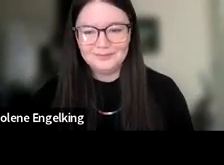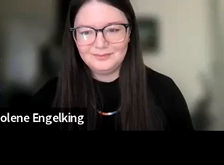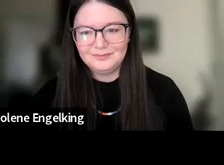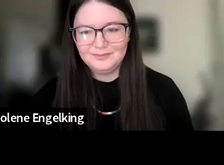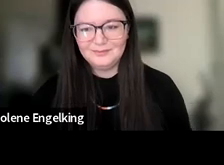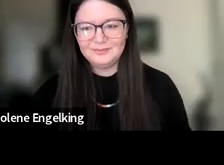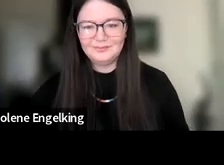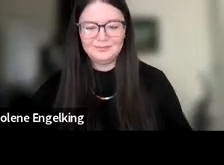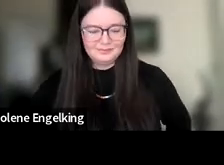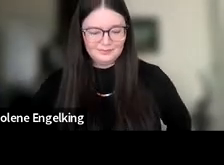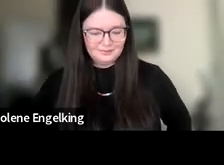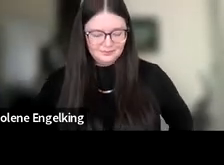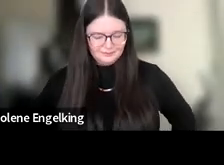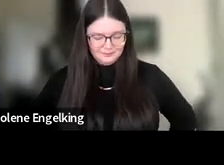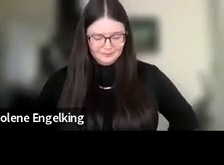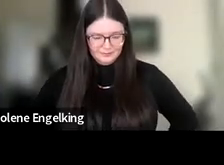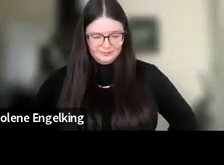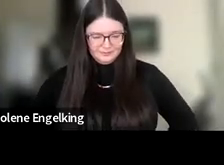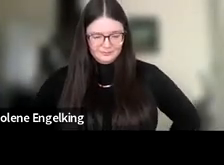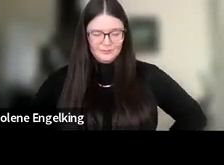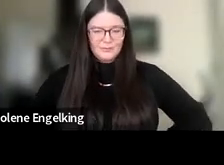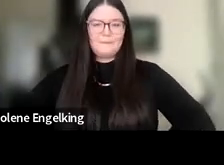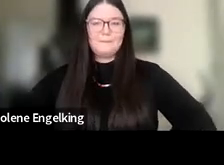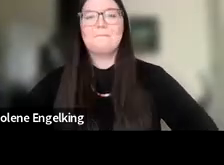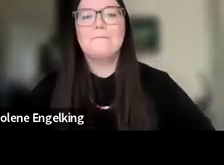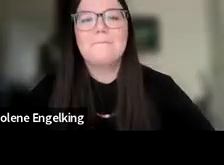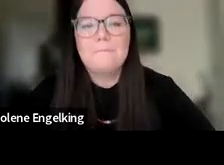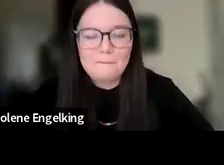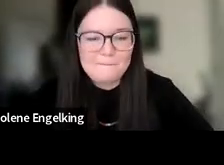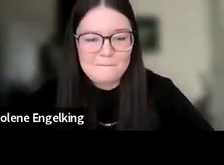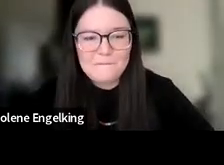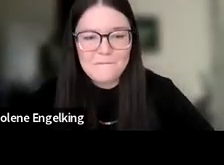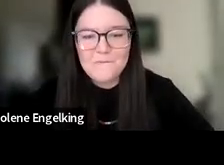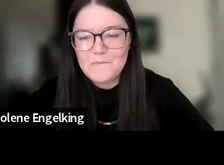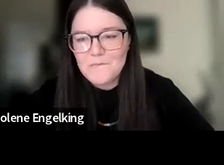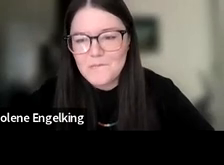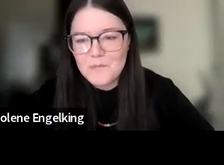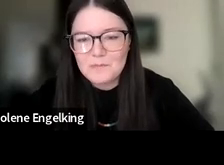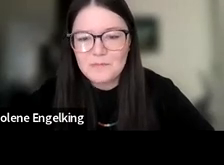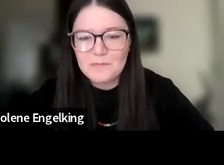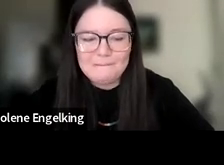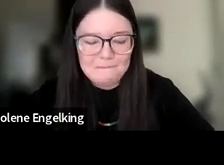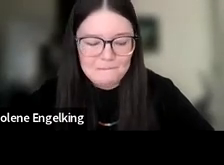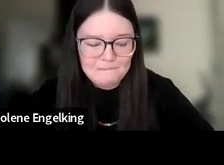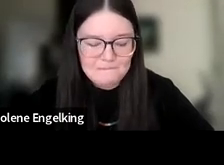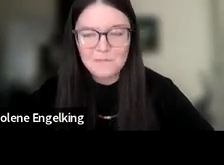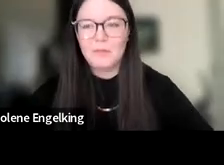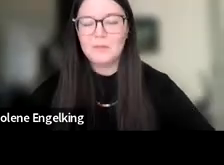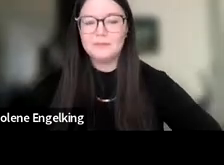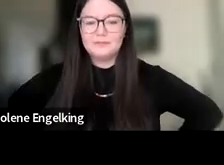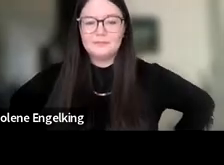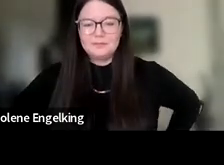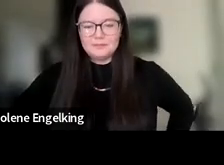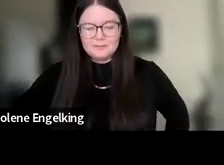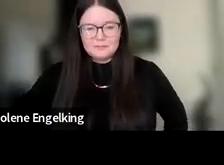today is intended to help you all achieve the implementation of a broad base of comprehensive services for sexual